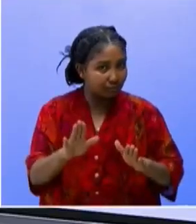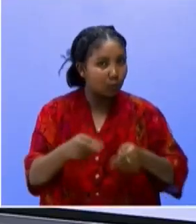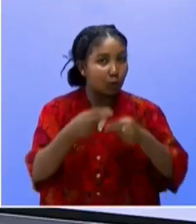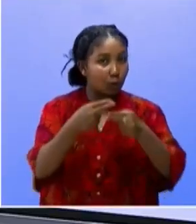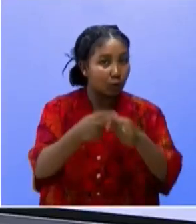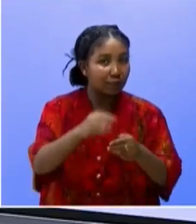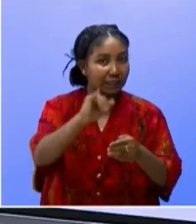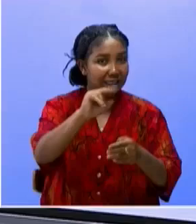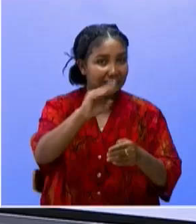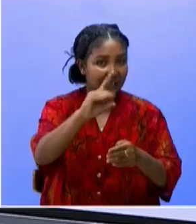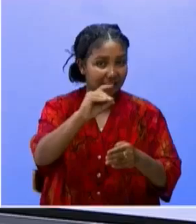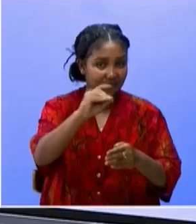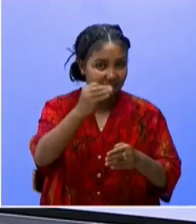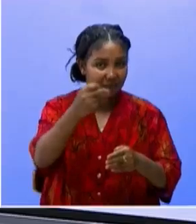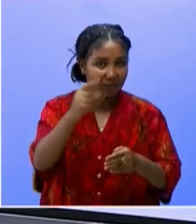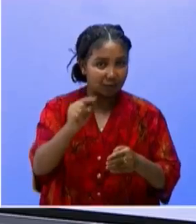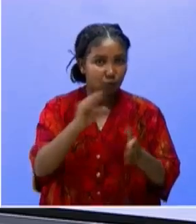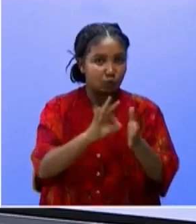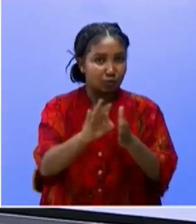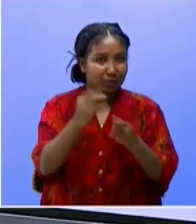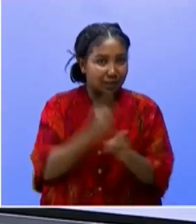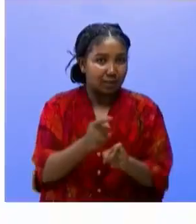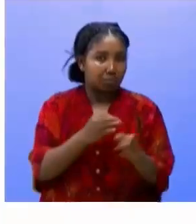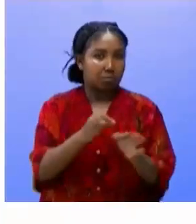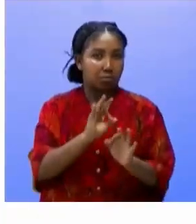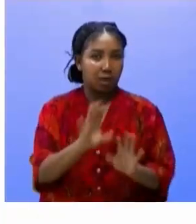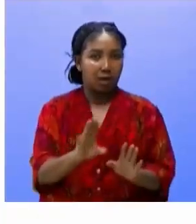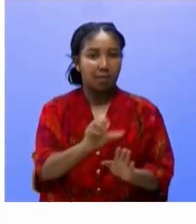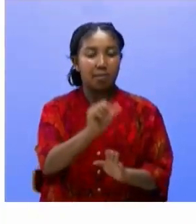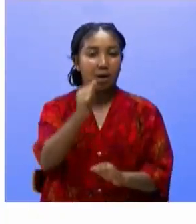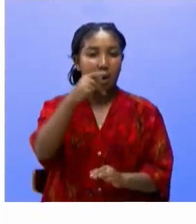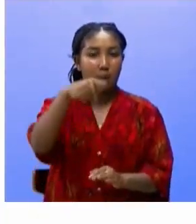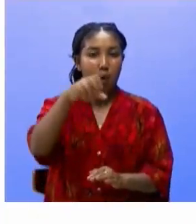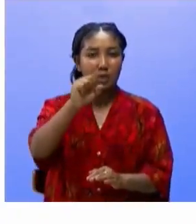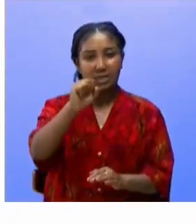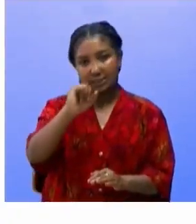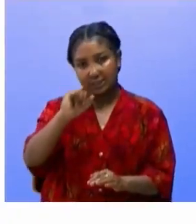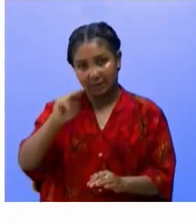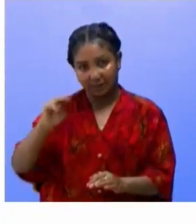what? Indefinite. Okay? The other, possessive.